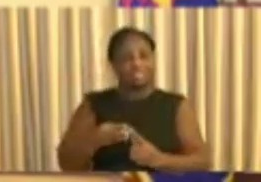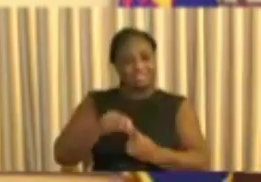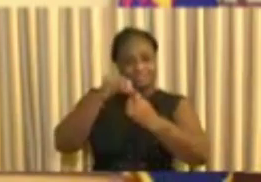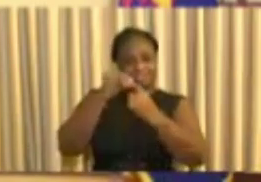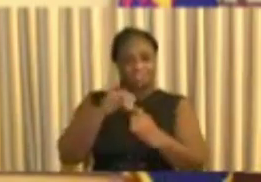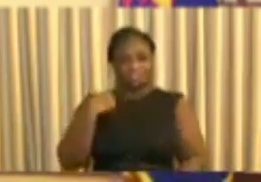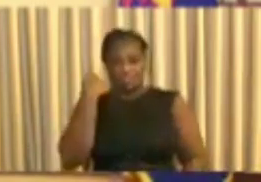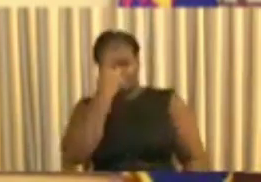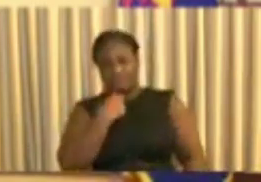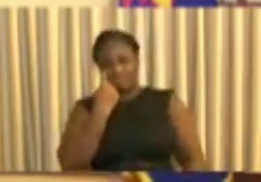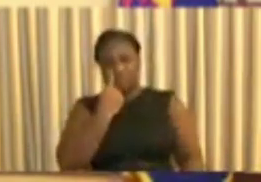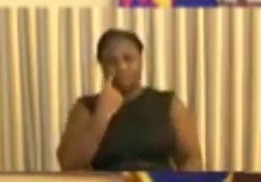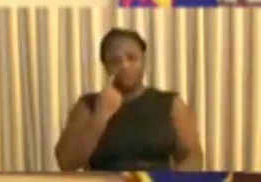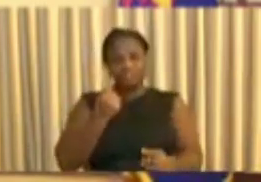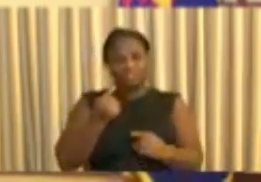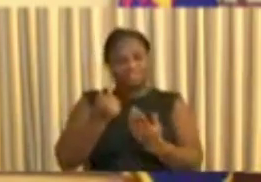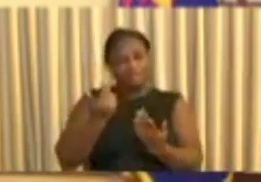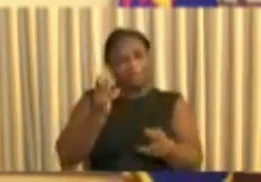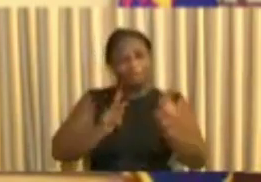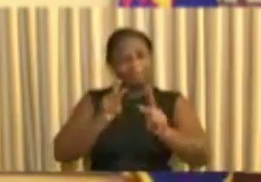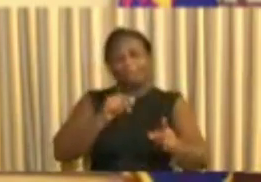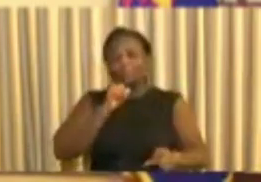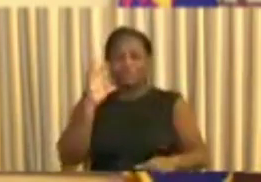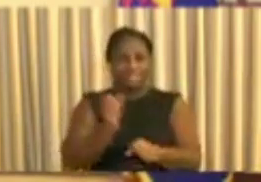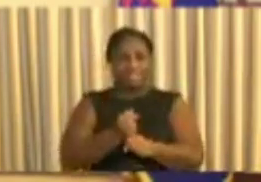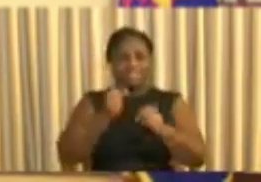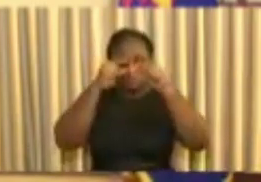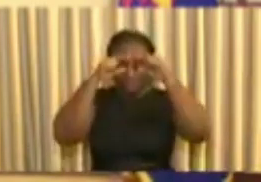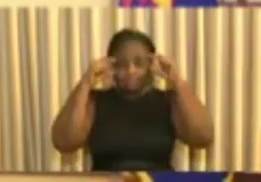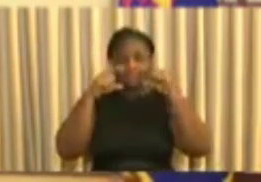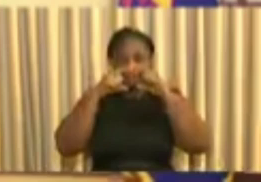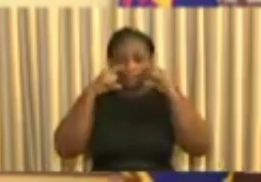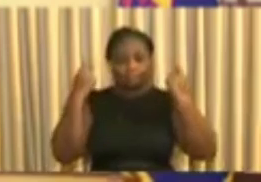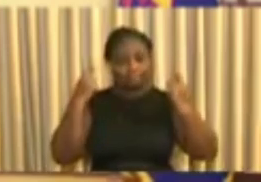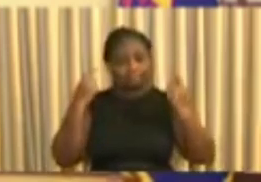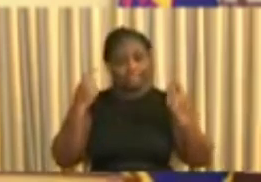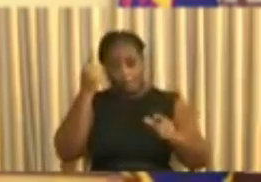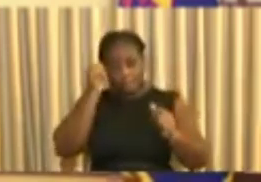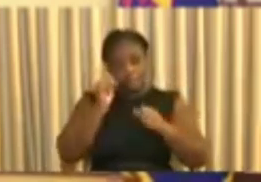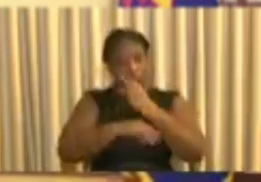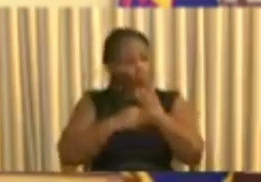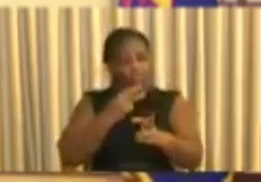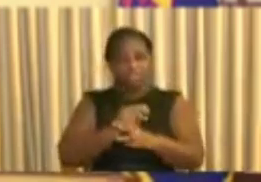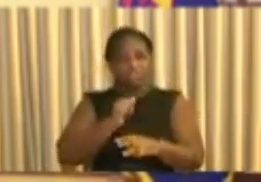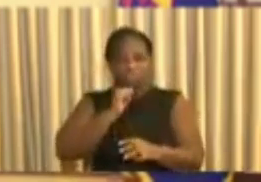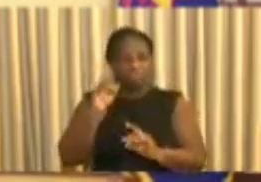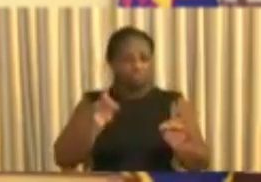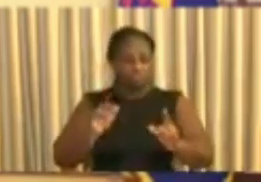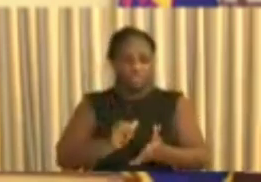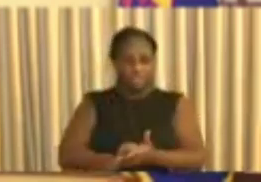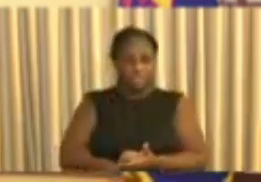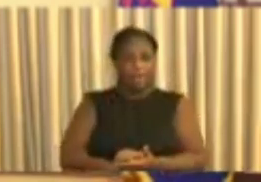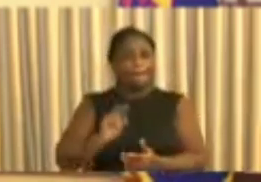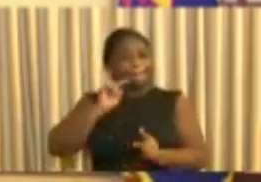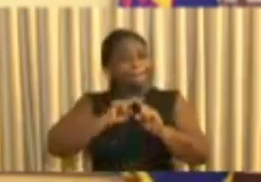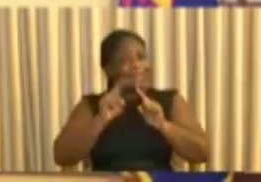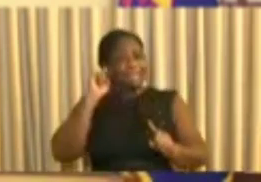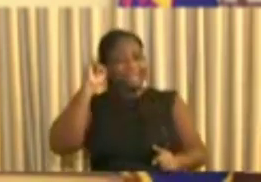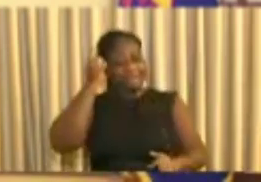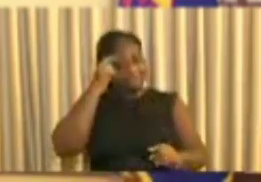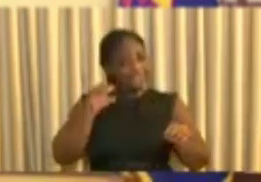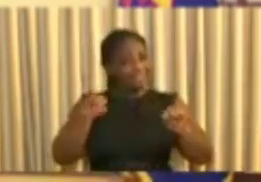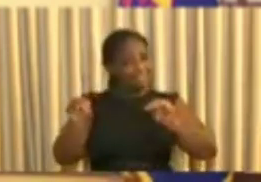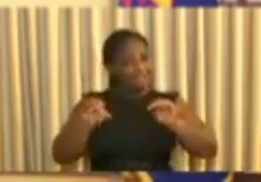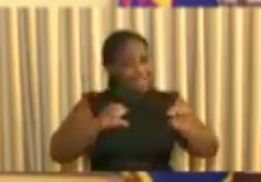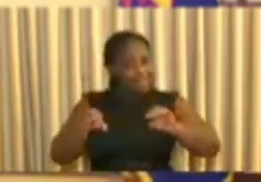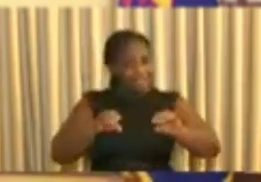in the face of the global shortage of PPEs. It is for this reason the government is actively